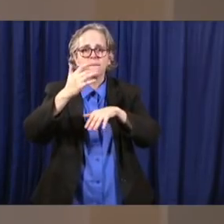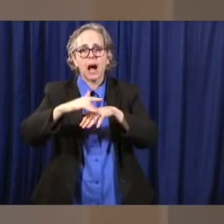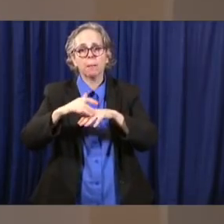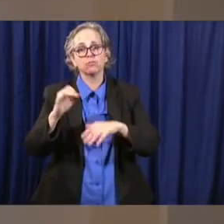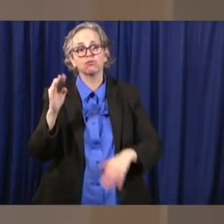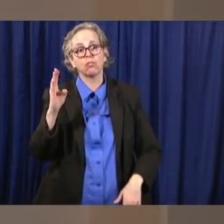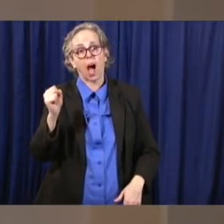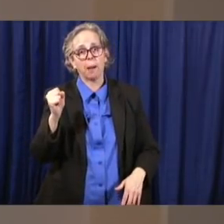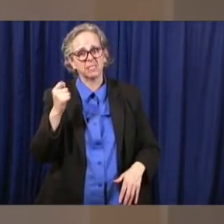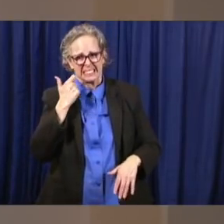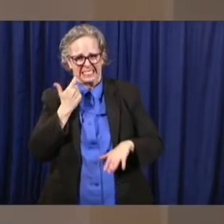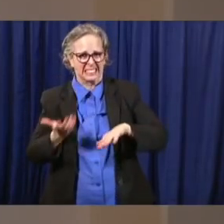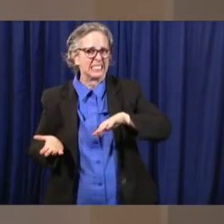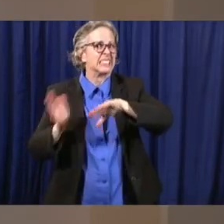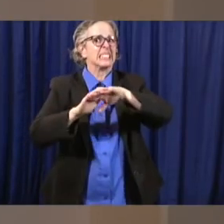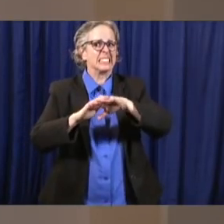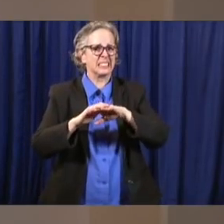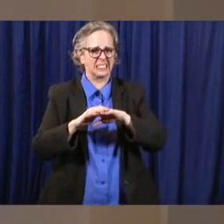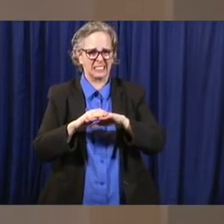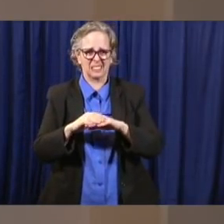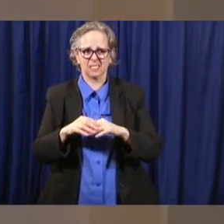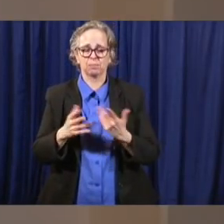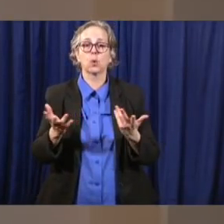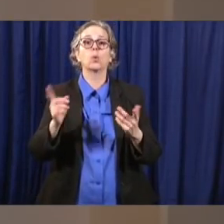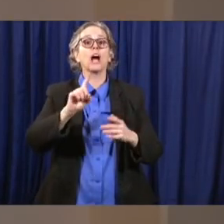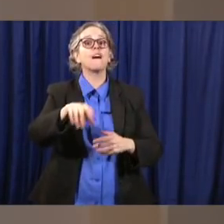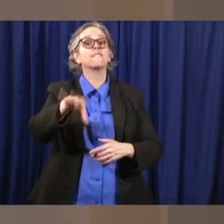website under the